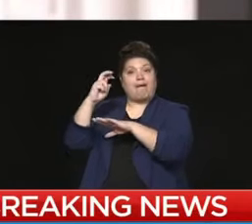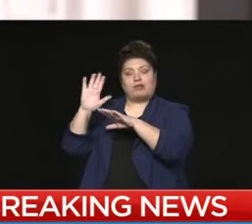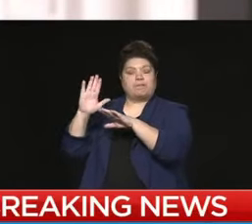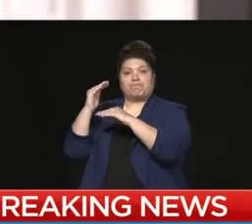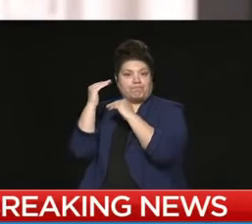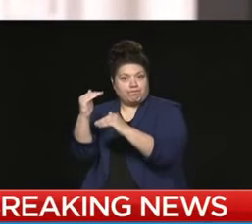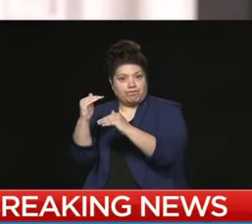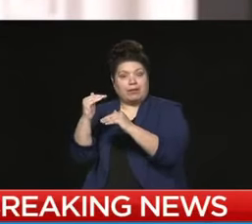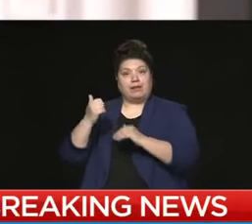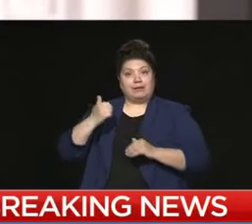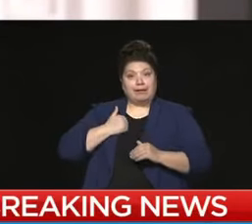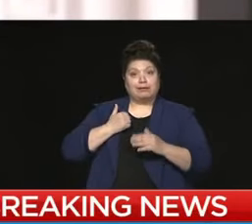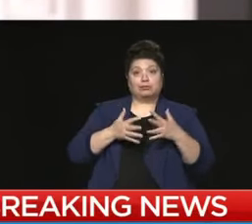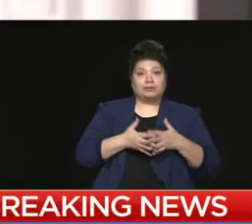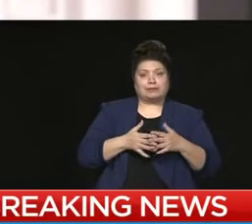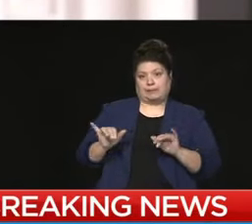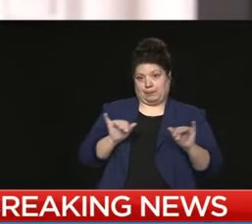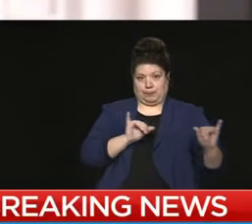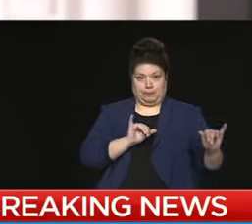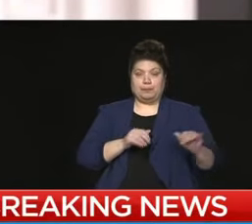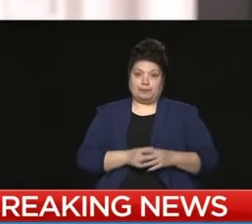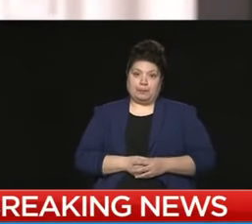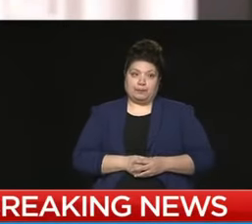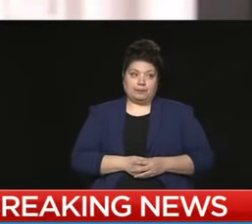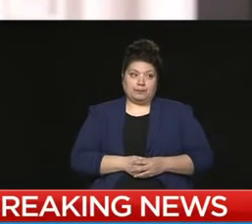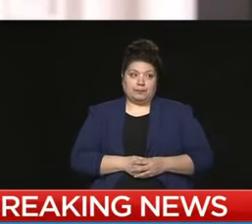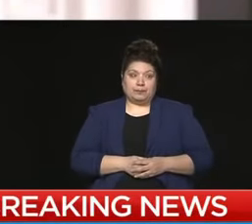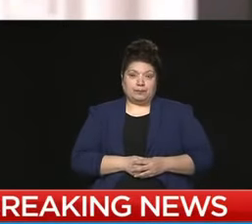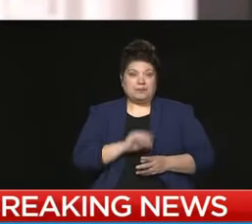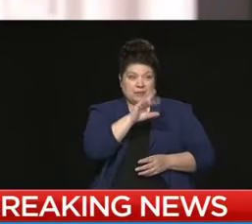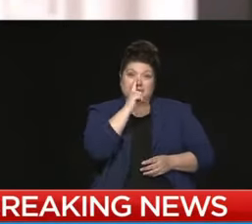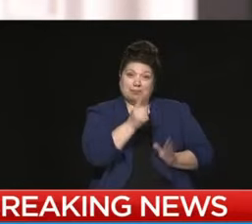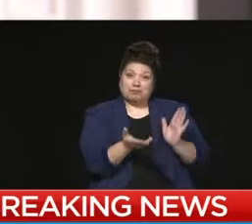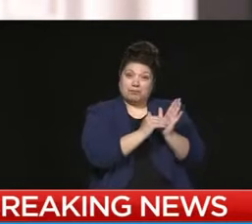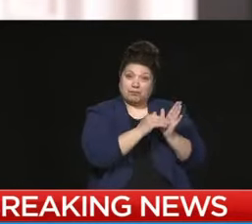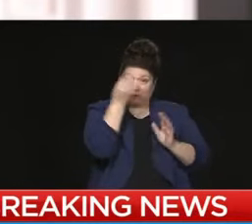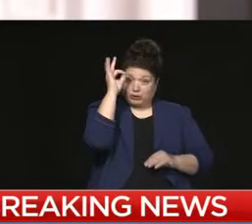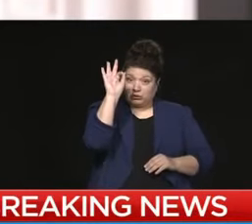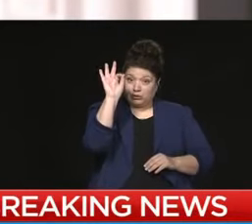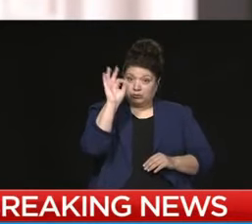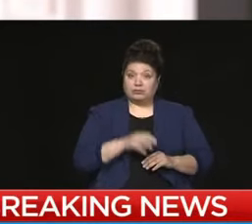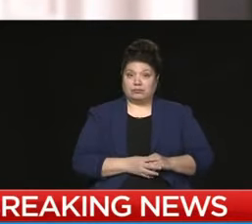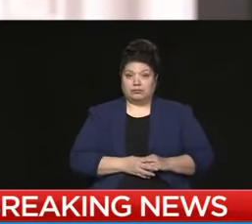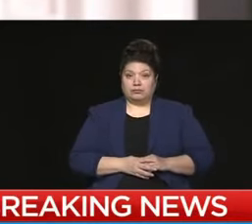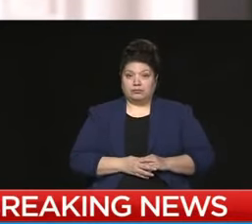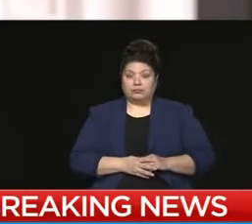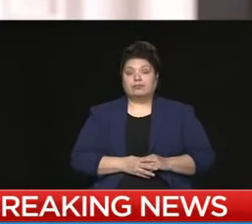Canada and the United States are no exception. Sorry, in French? Okay.